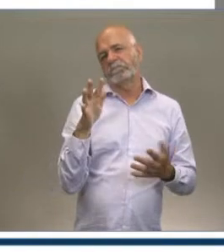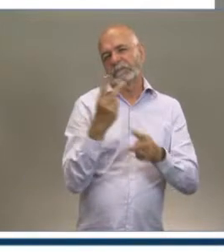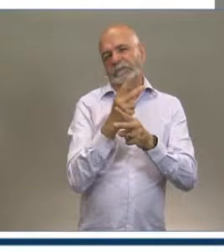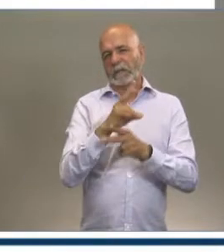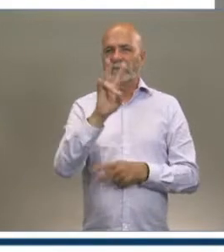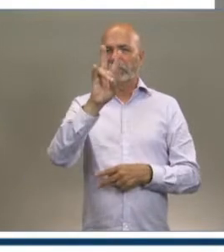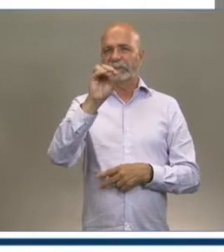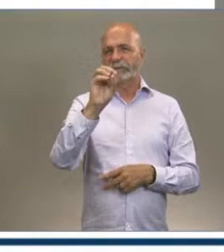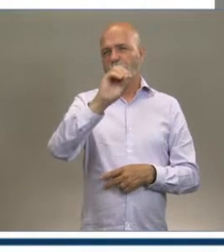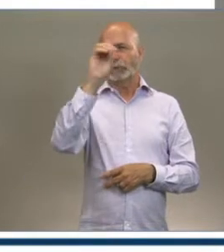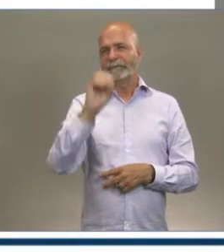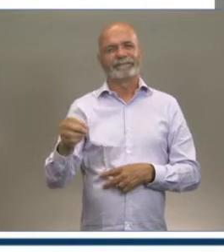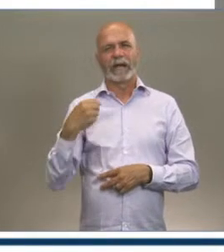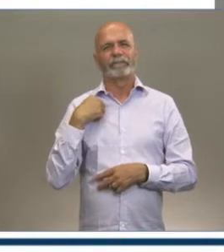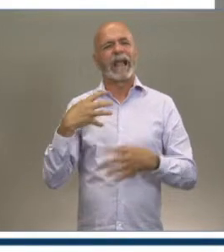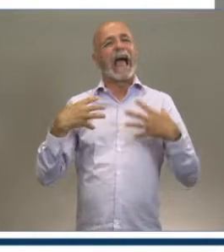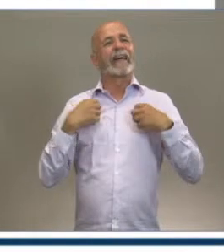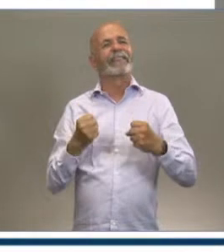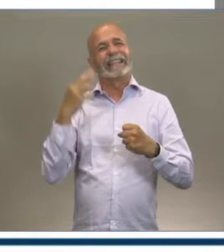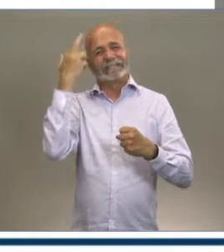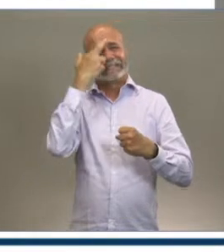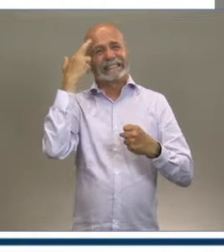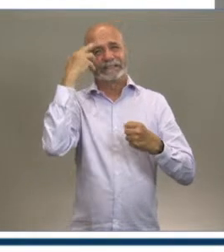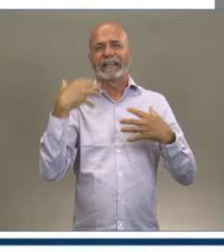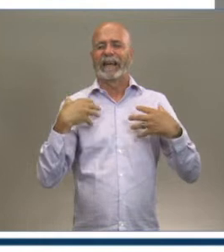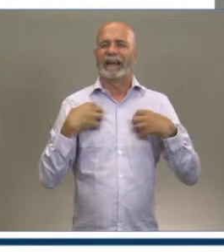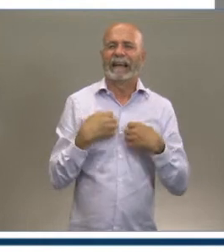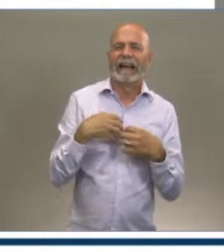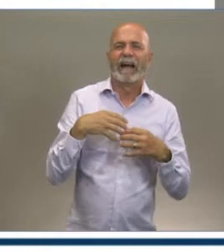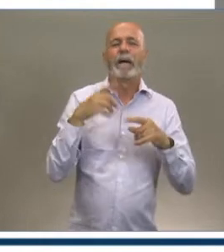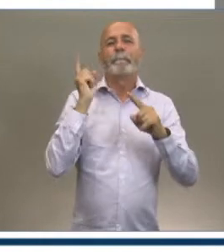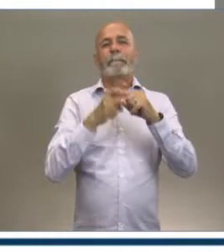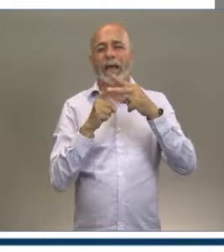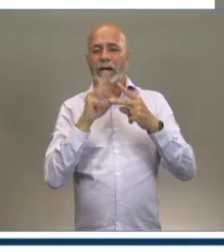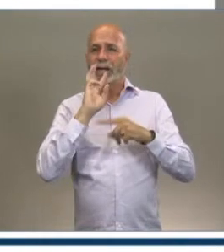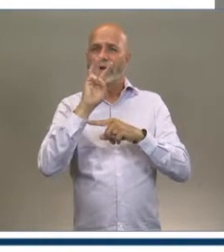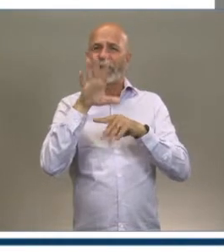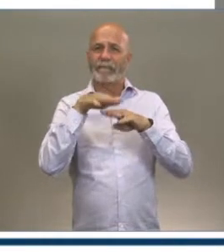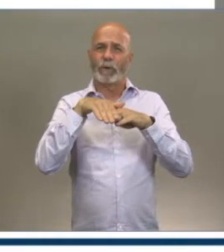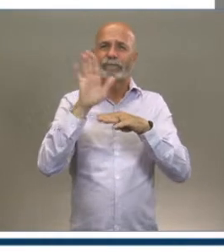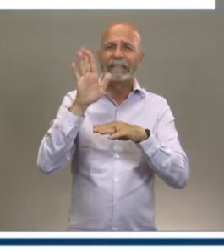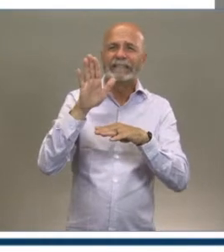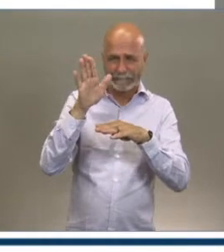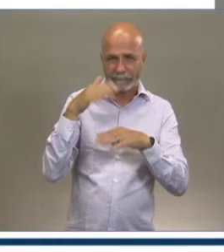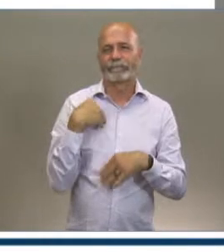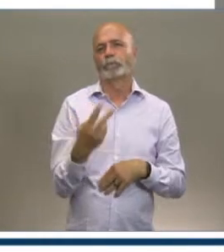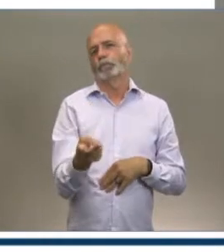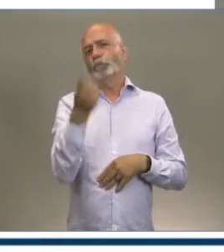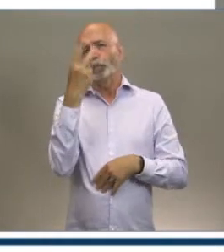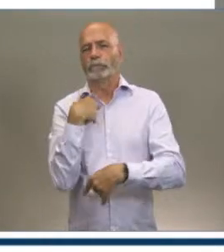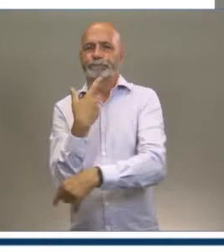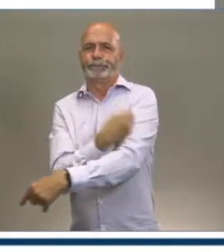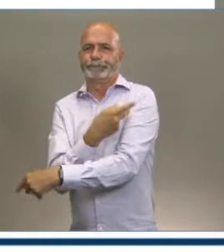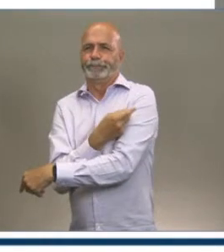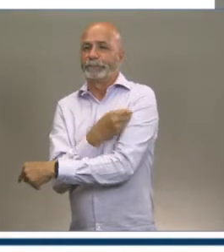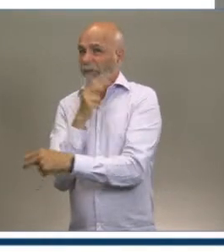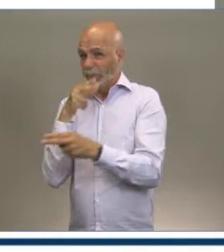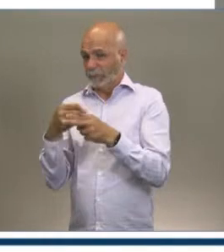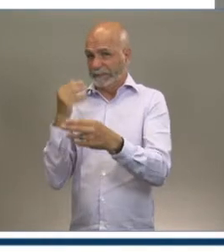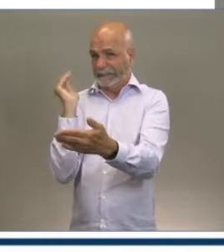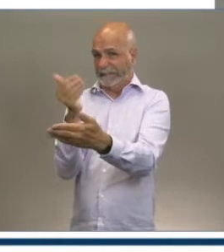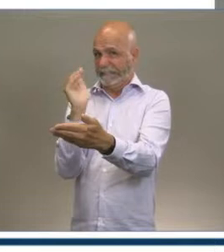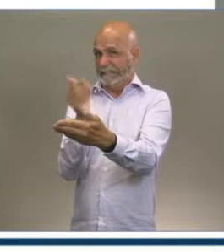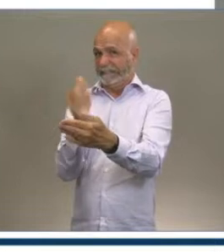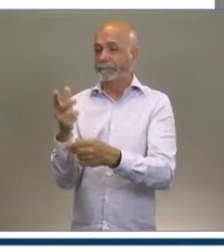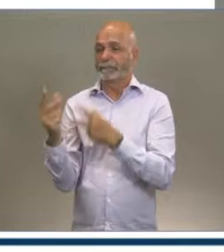to COVID-19, those 65 and older, fully vaccinated with 2 doses in the near future.